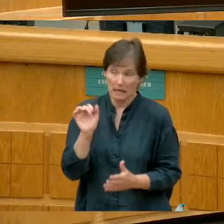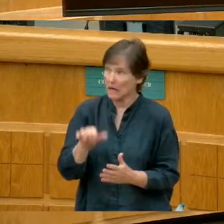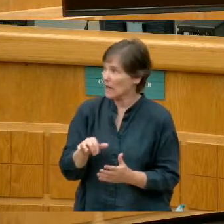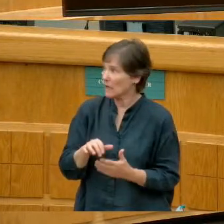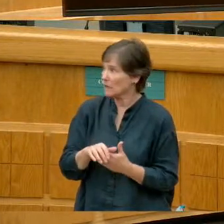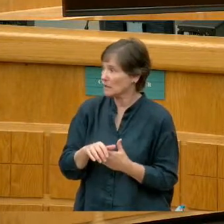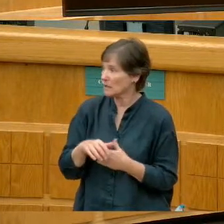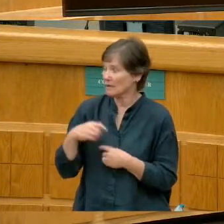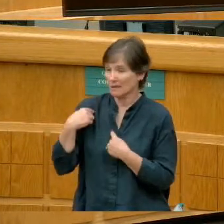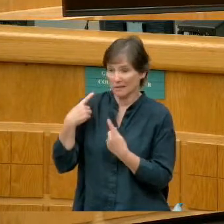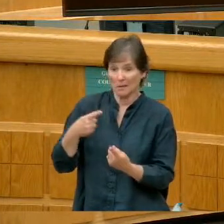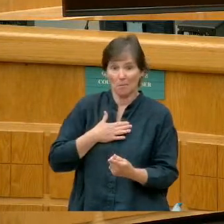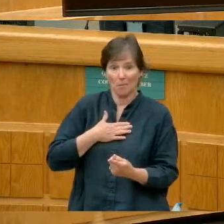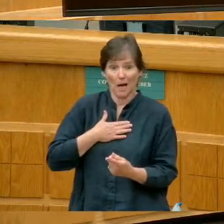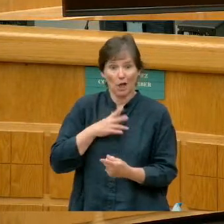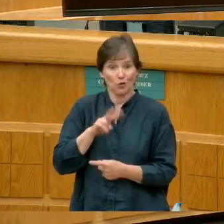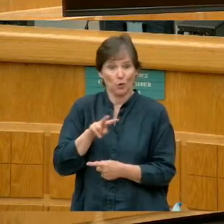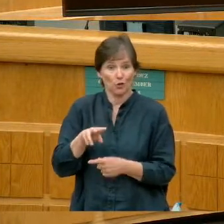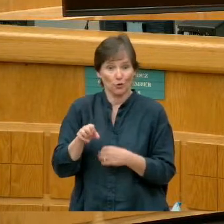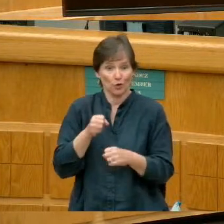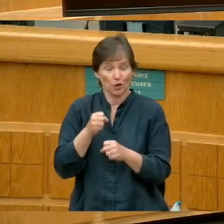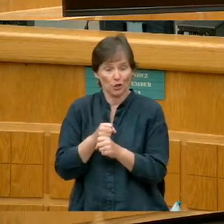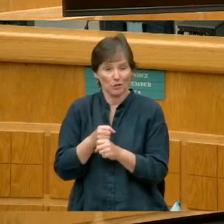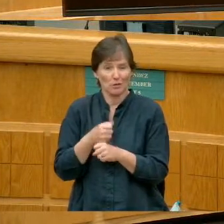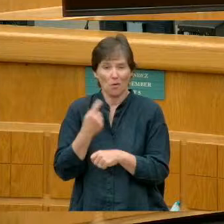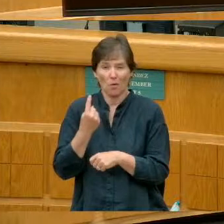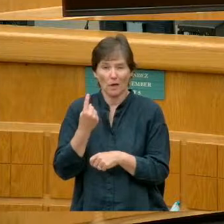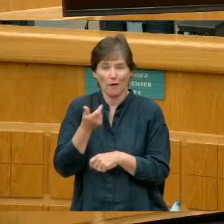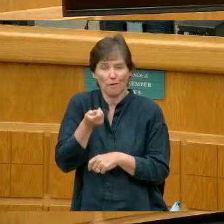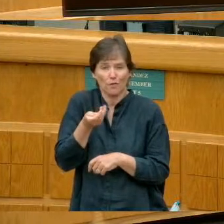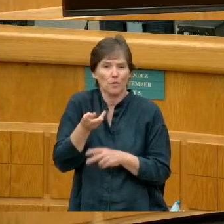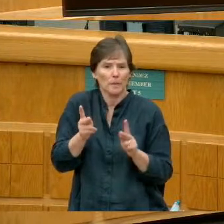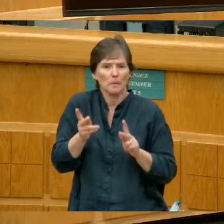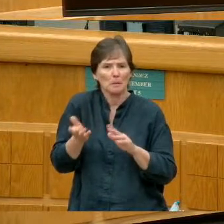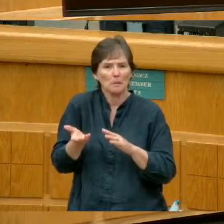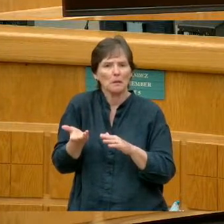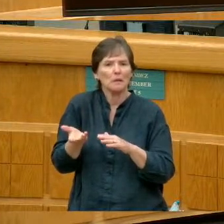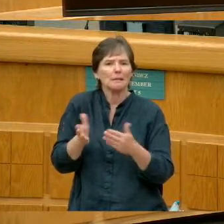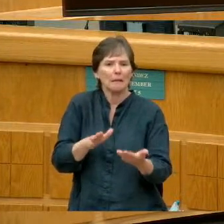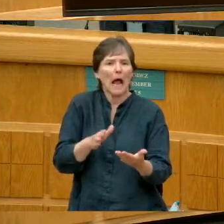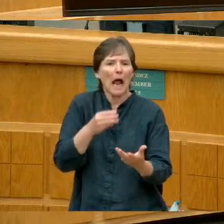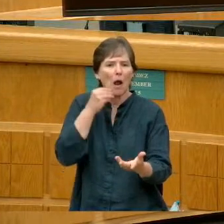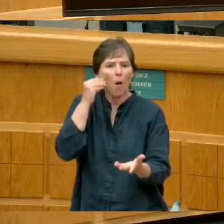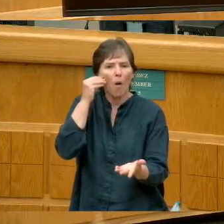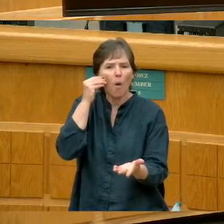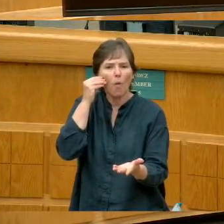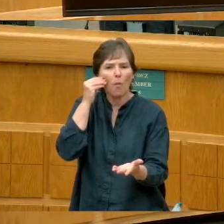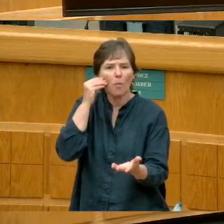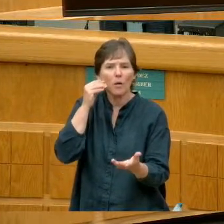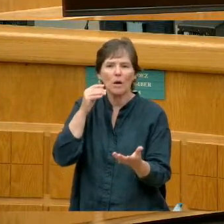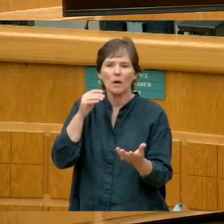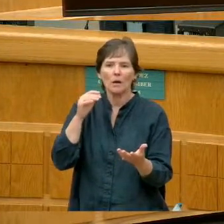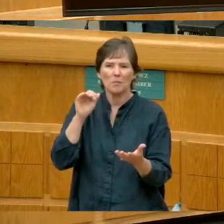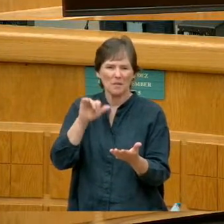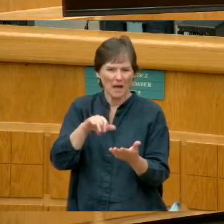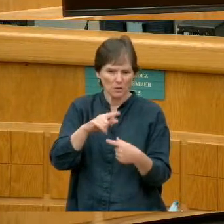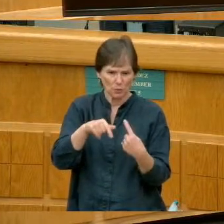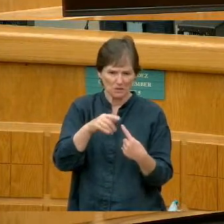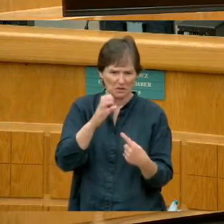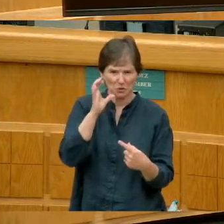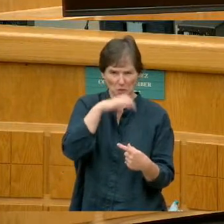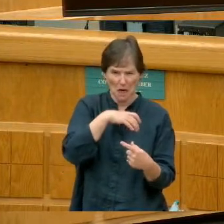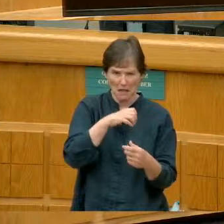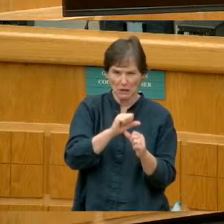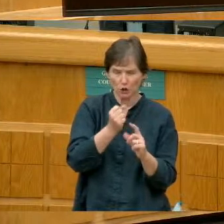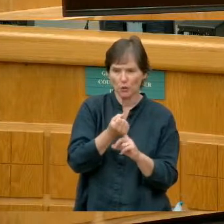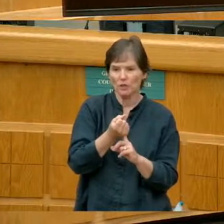had just a handful at the most of people that have actually died at home. And those were just strange circumstances. So to see 2 or 3